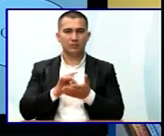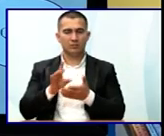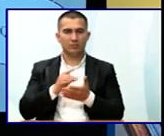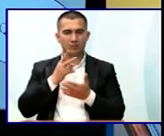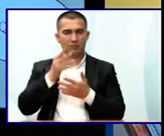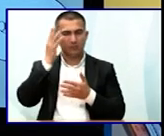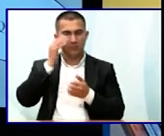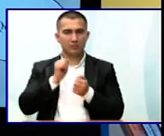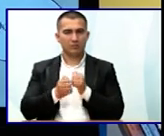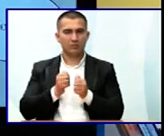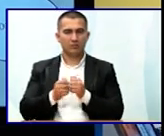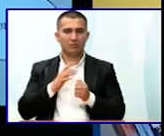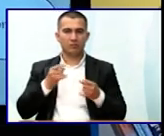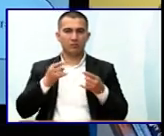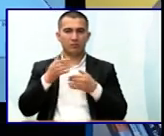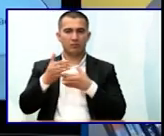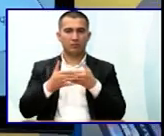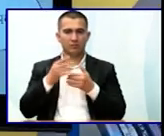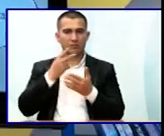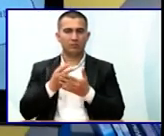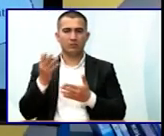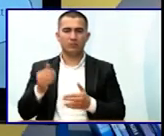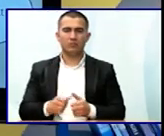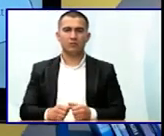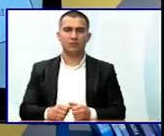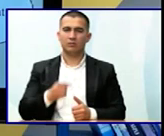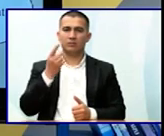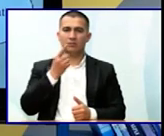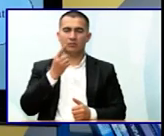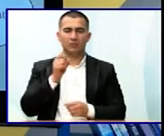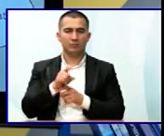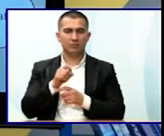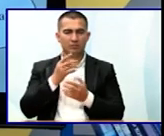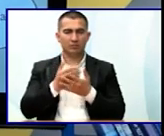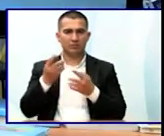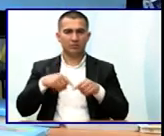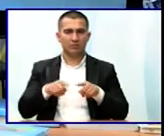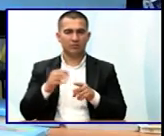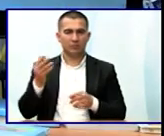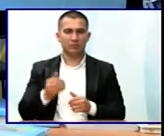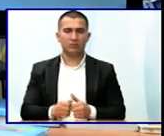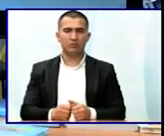olamiz. Ekranga yaqinroq keling. Demak, birinchi topshirig'imiz quyidagicha.